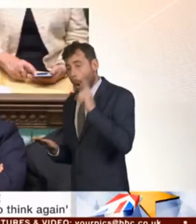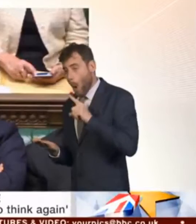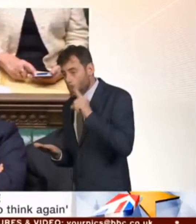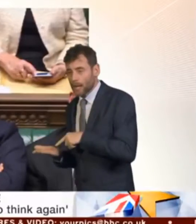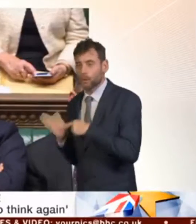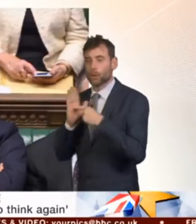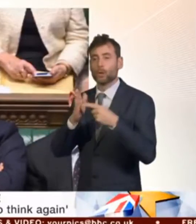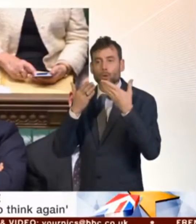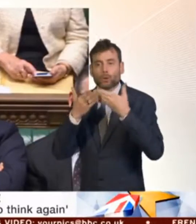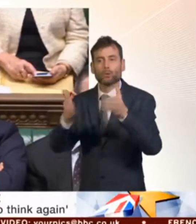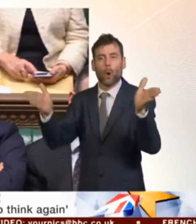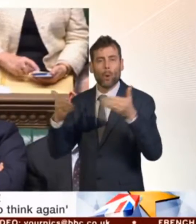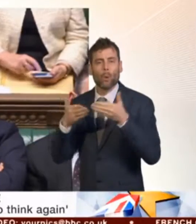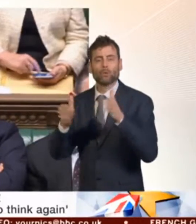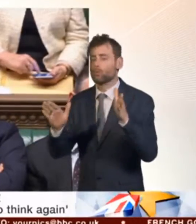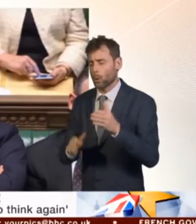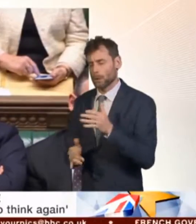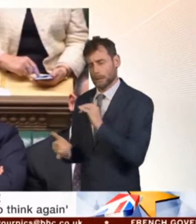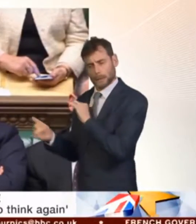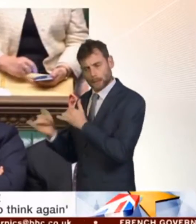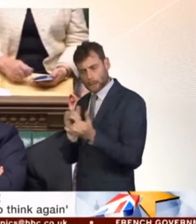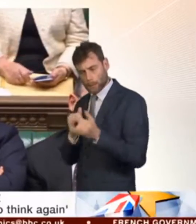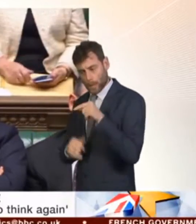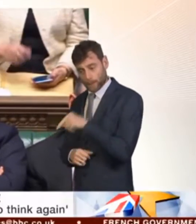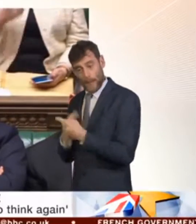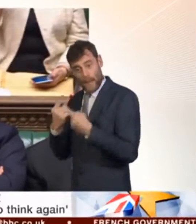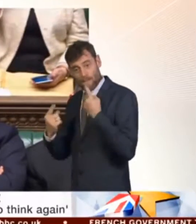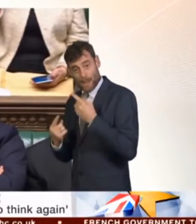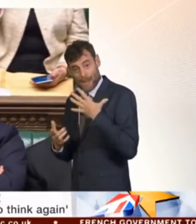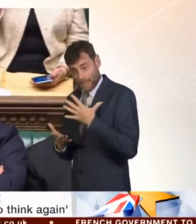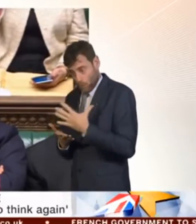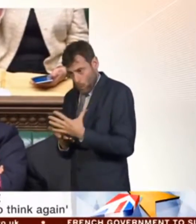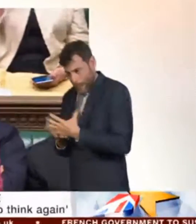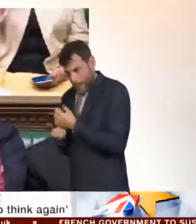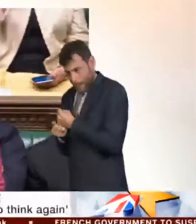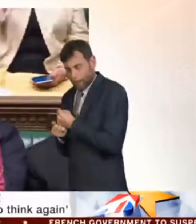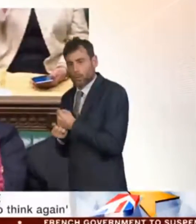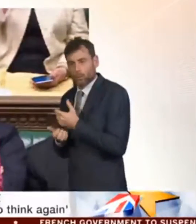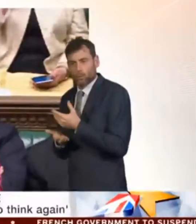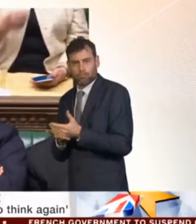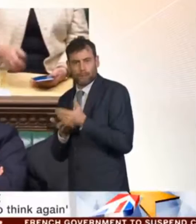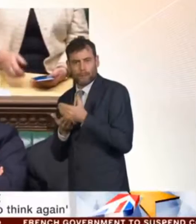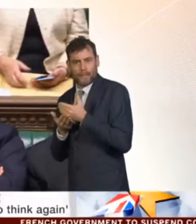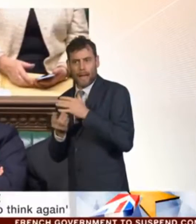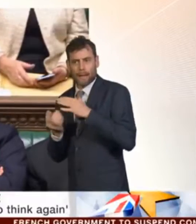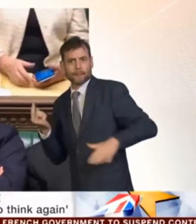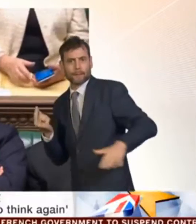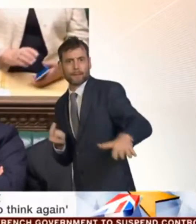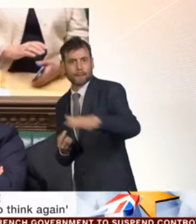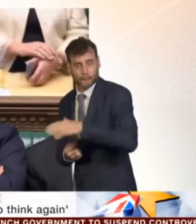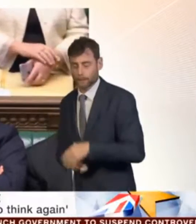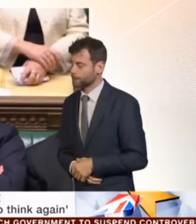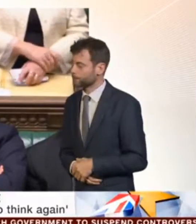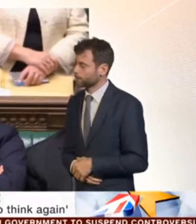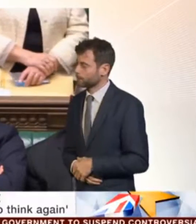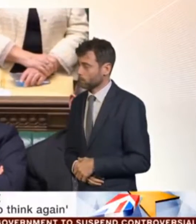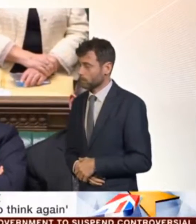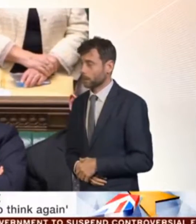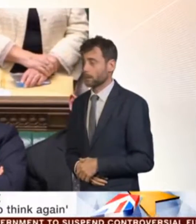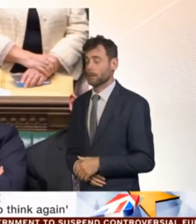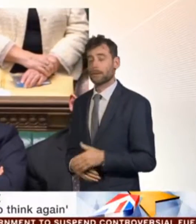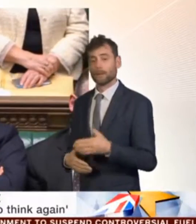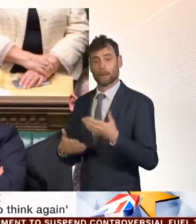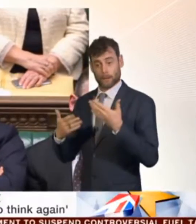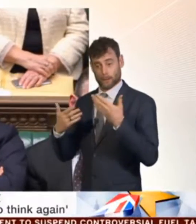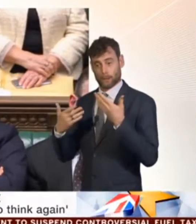guided by the need to protect the broader public interest. This is directly reflected in the Freedom of Information